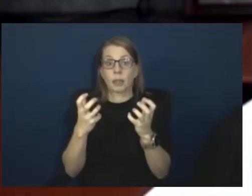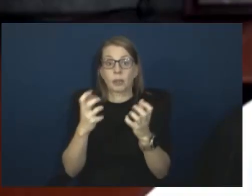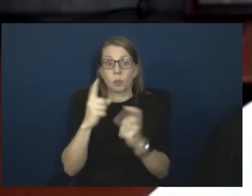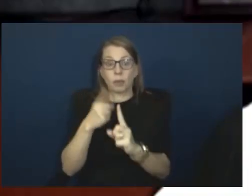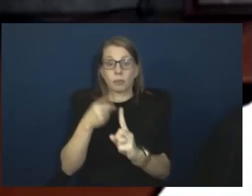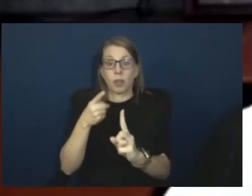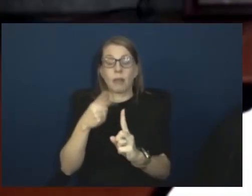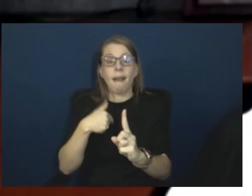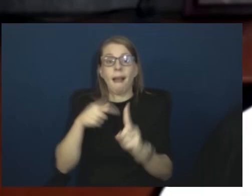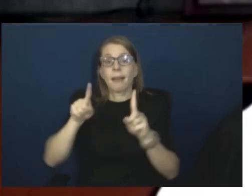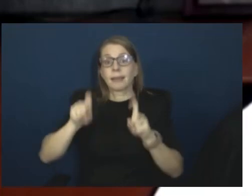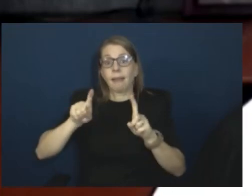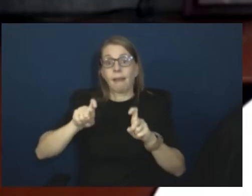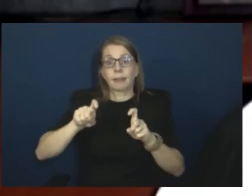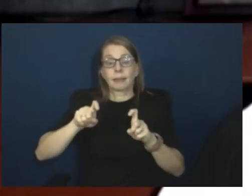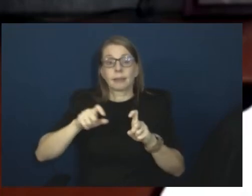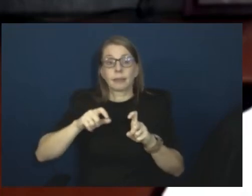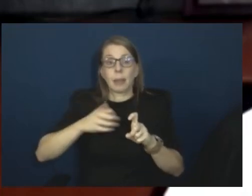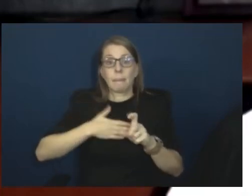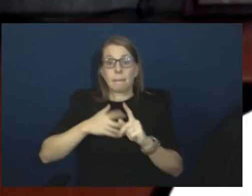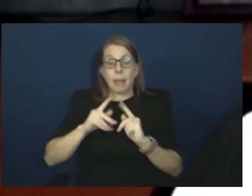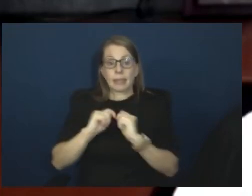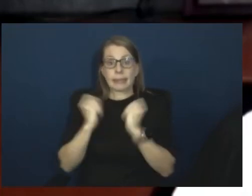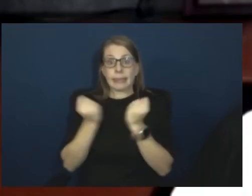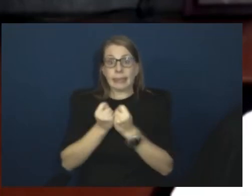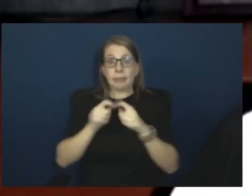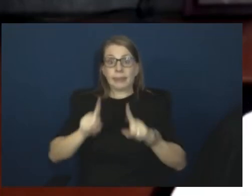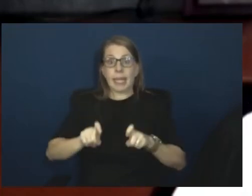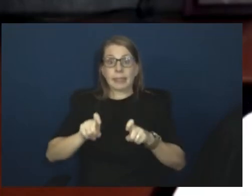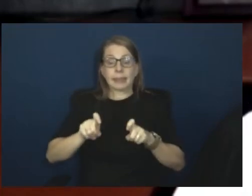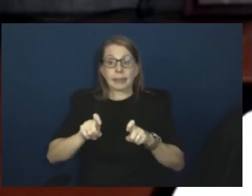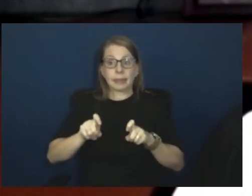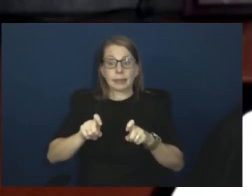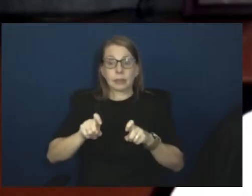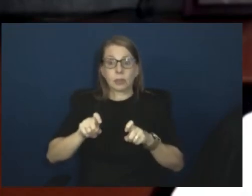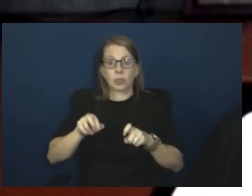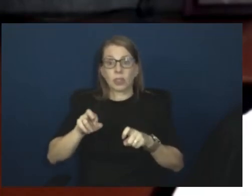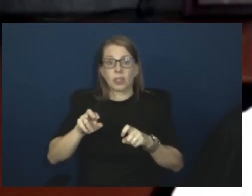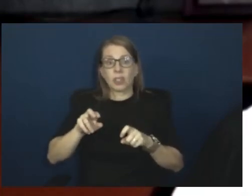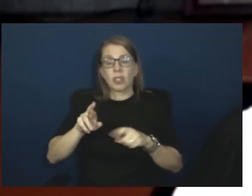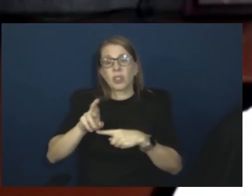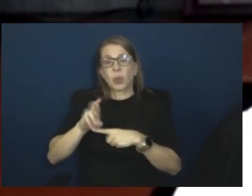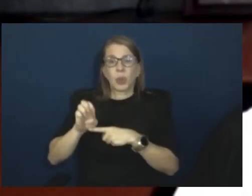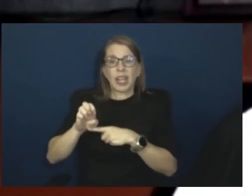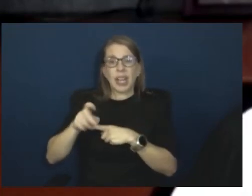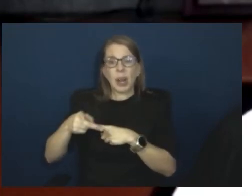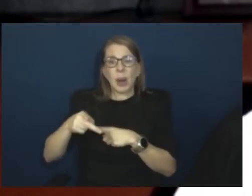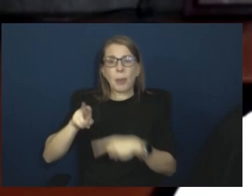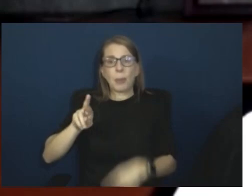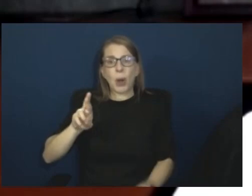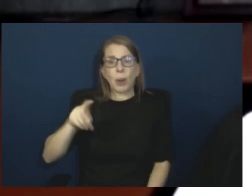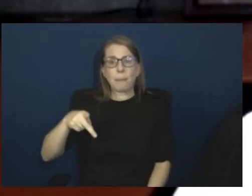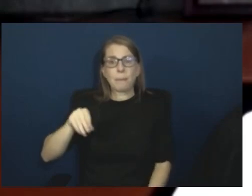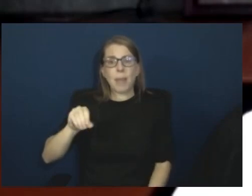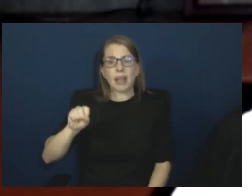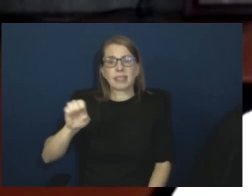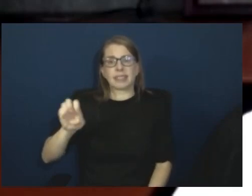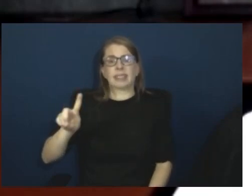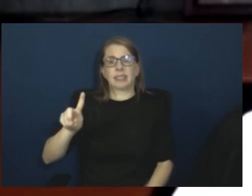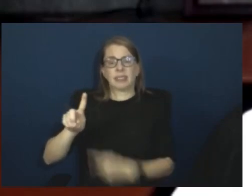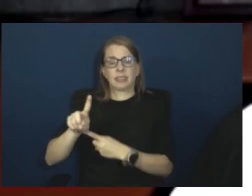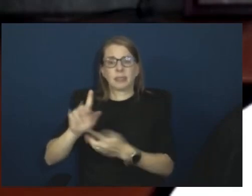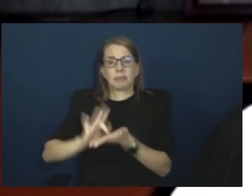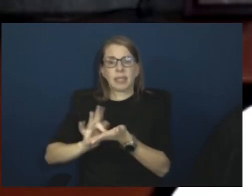I test, my team tests a lot of these repurposed drugs in animal models of